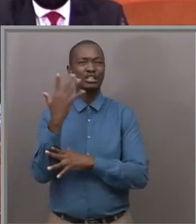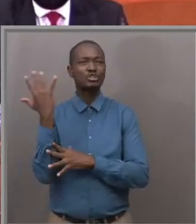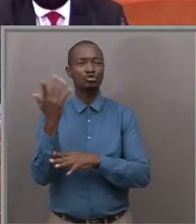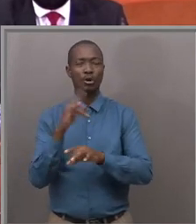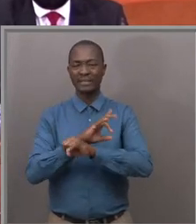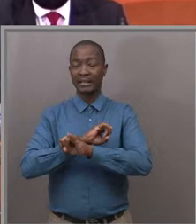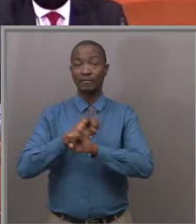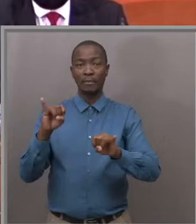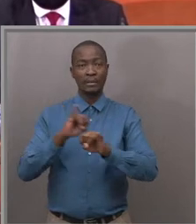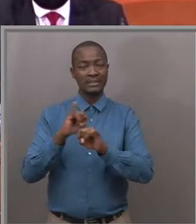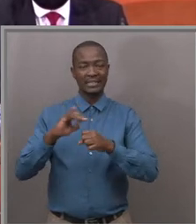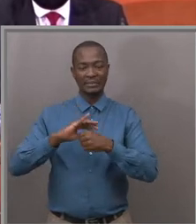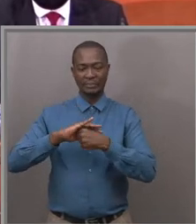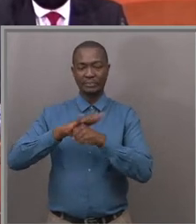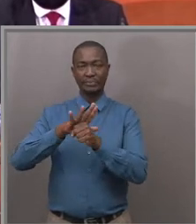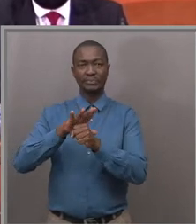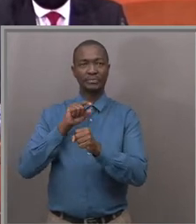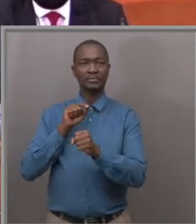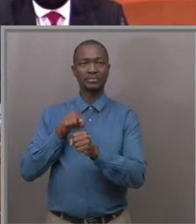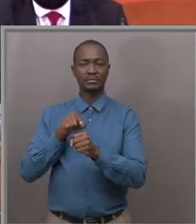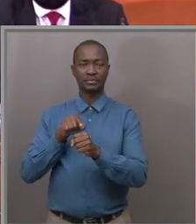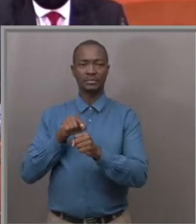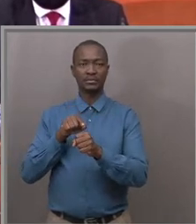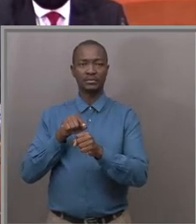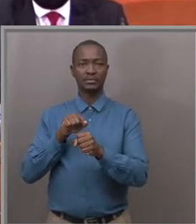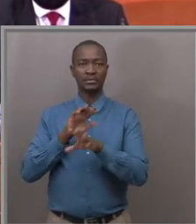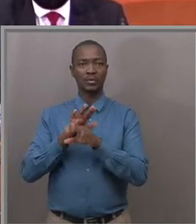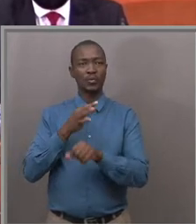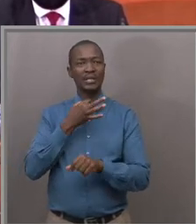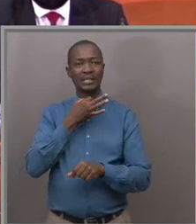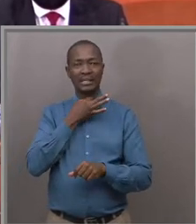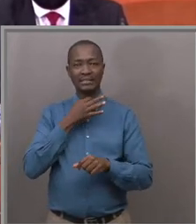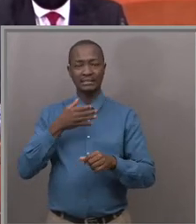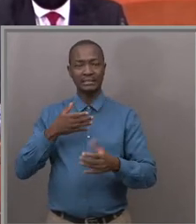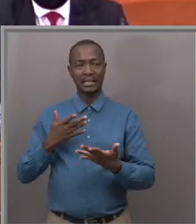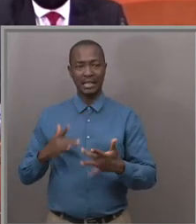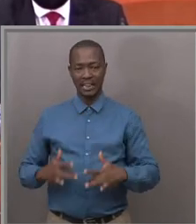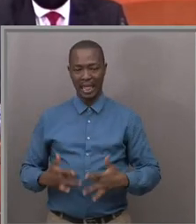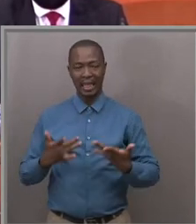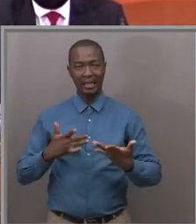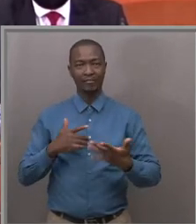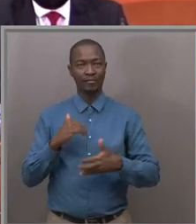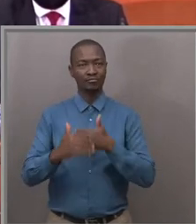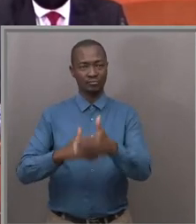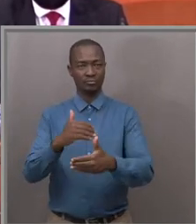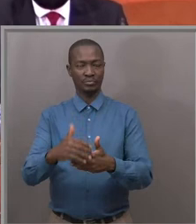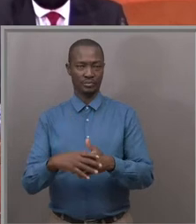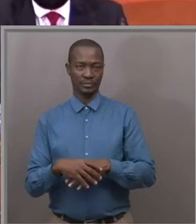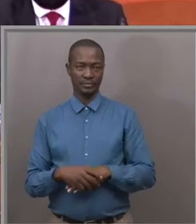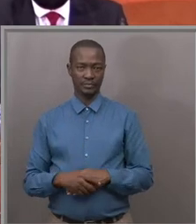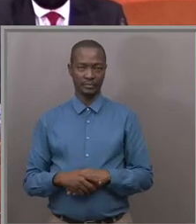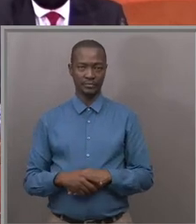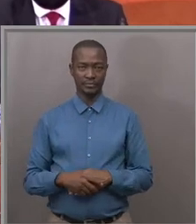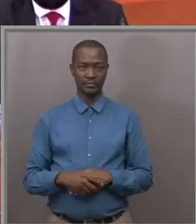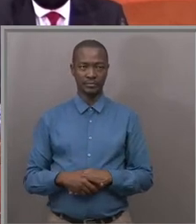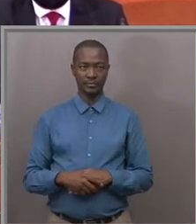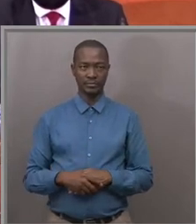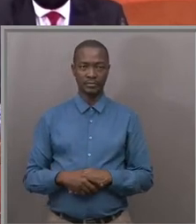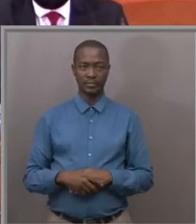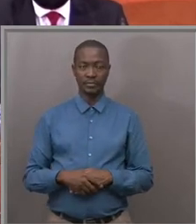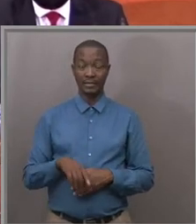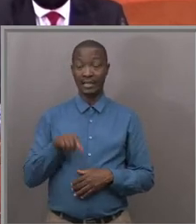pandemic with risky existential proportions. In his book